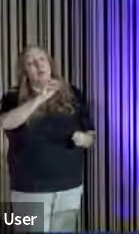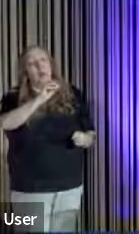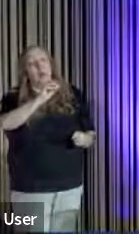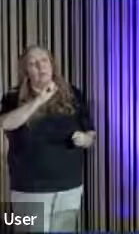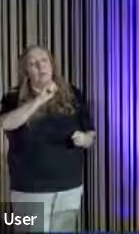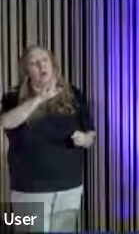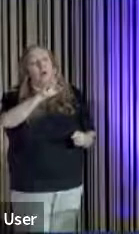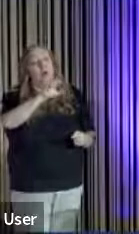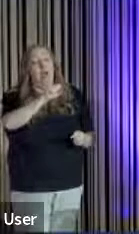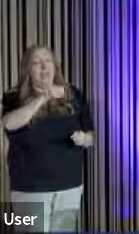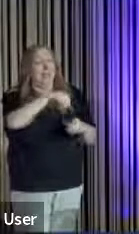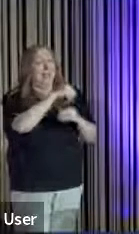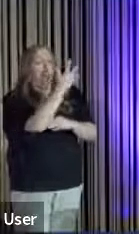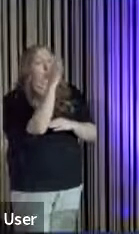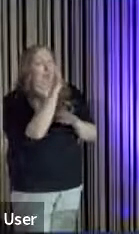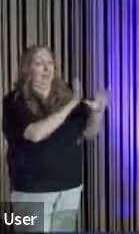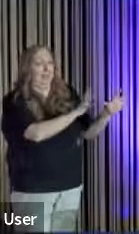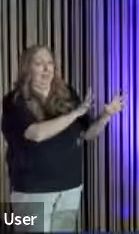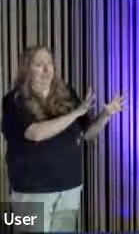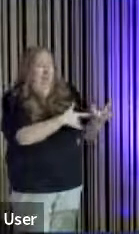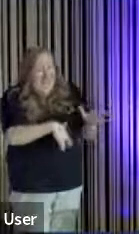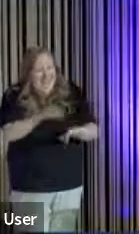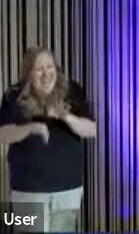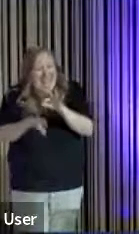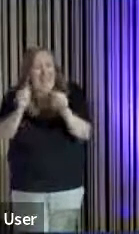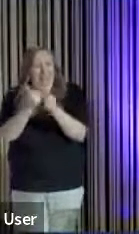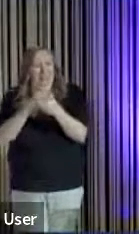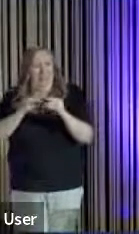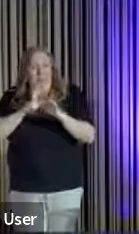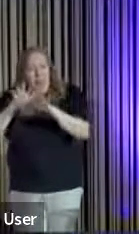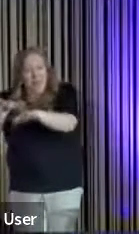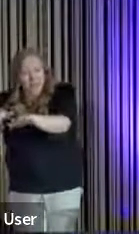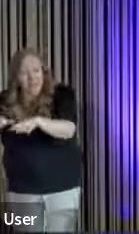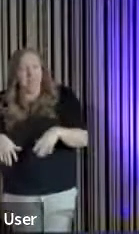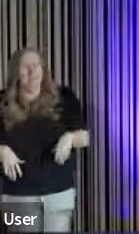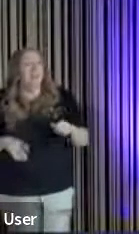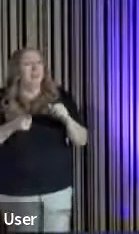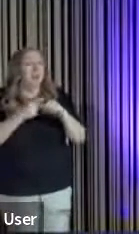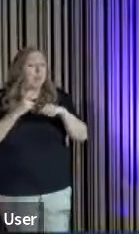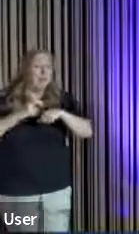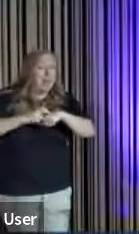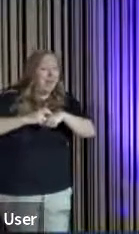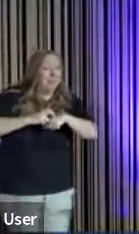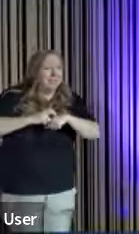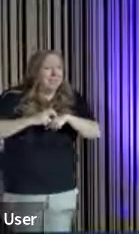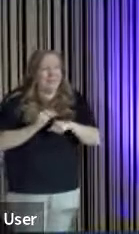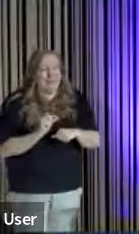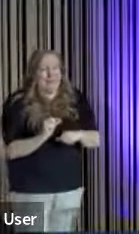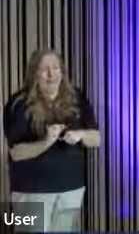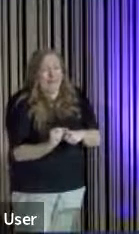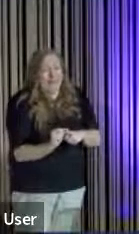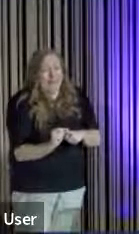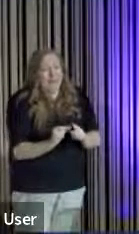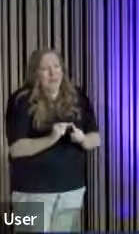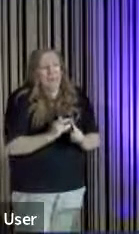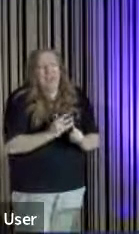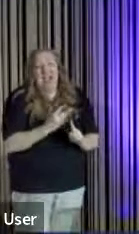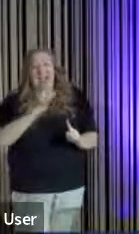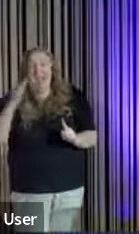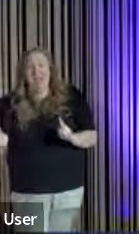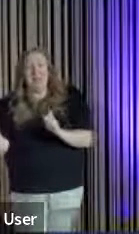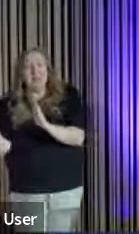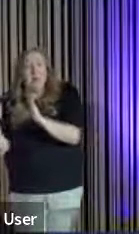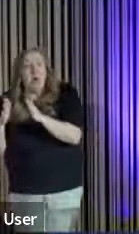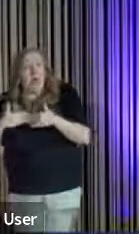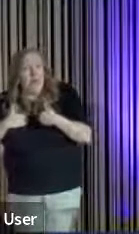all of these organisms going from the very smallest viruses up to the largest sort of small animals in our data set. We have all